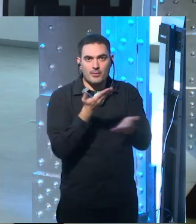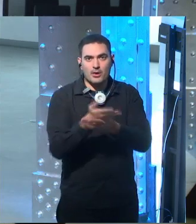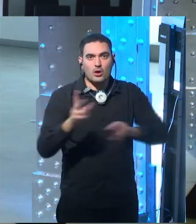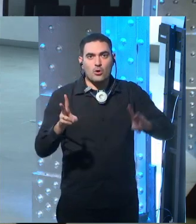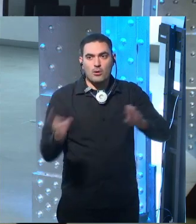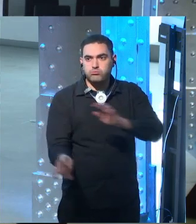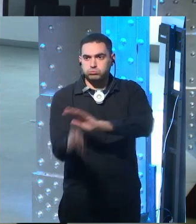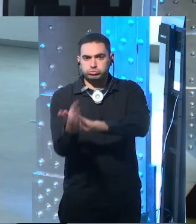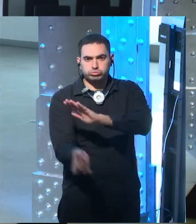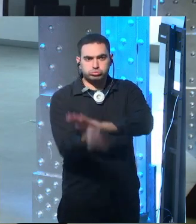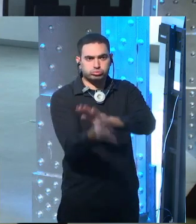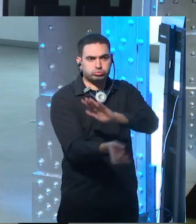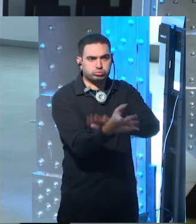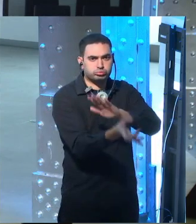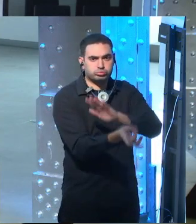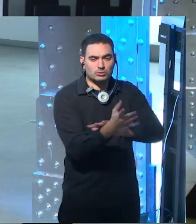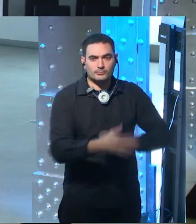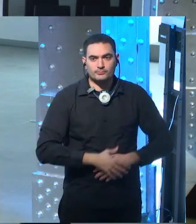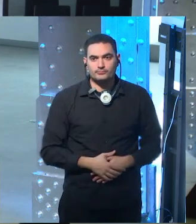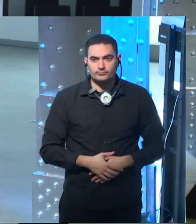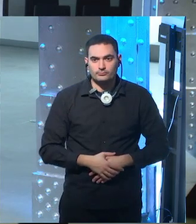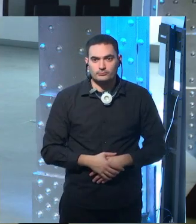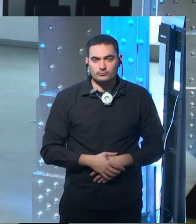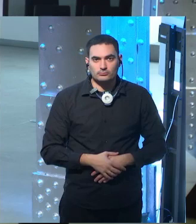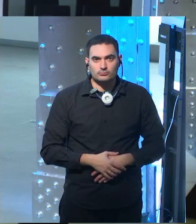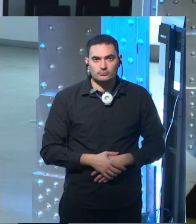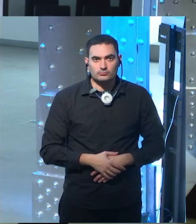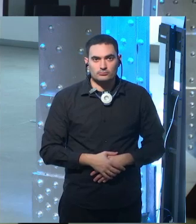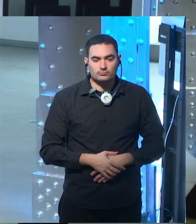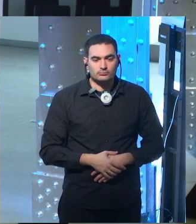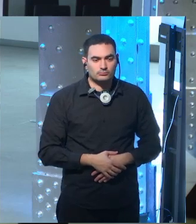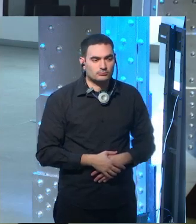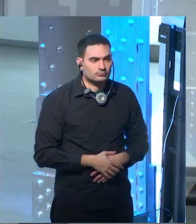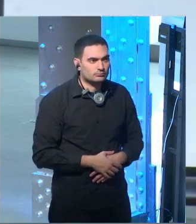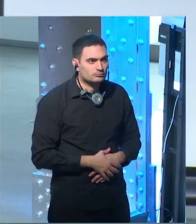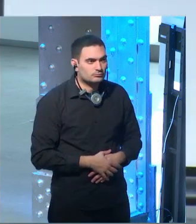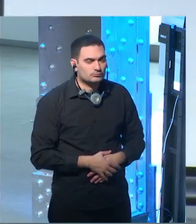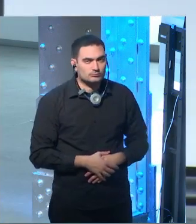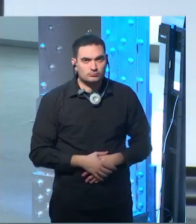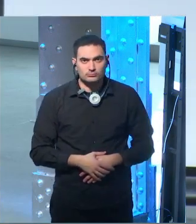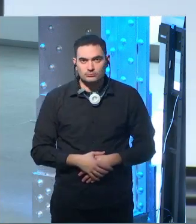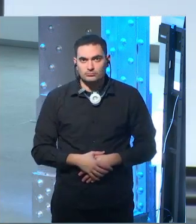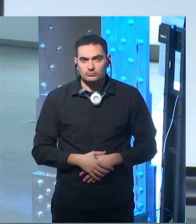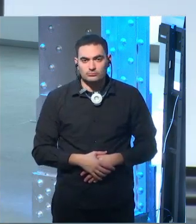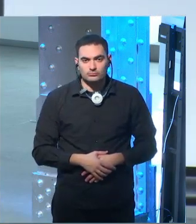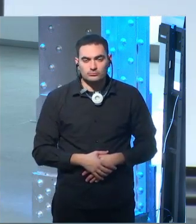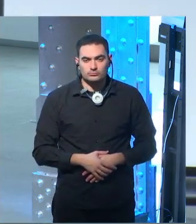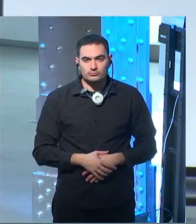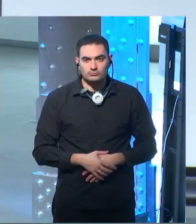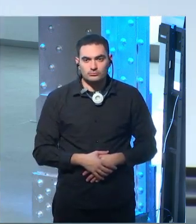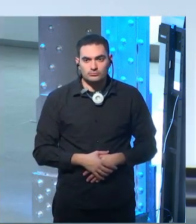an extraordinary fact that as productivity and consumption has grown